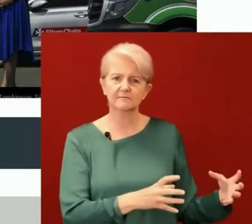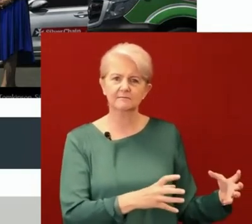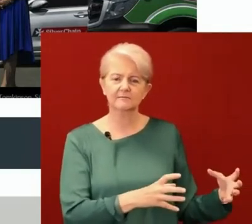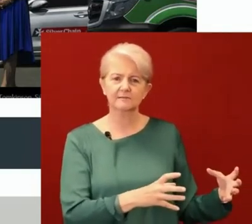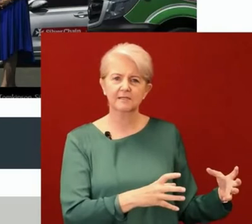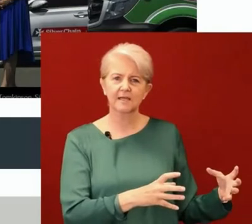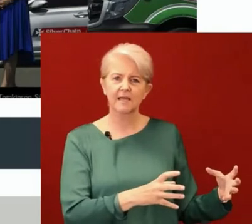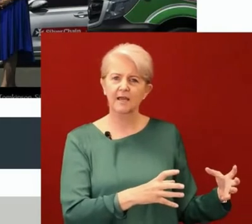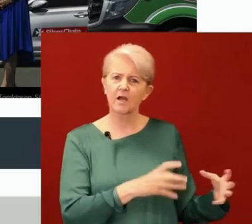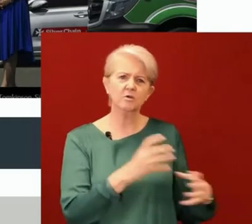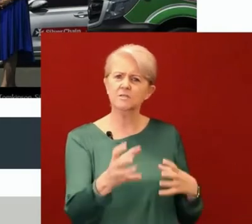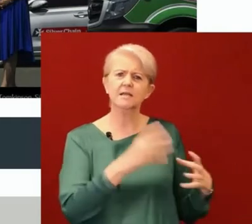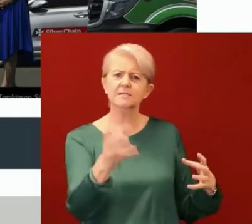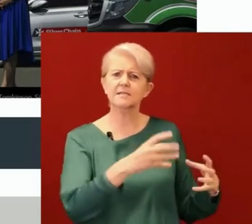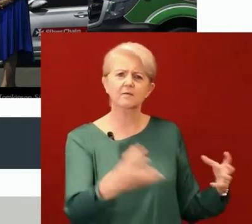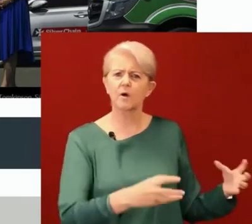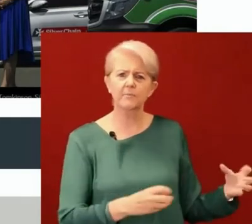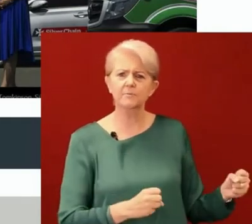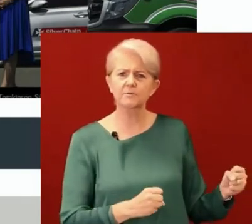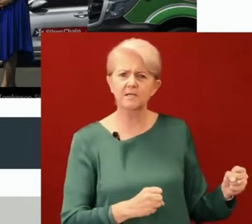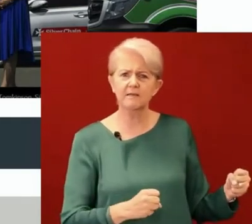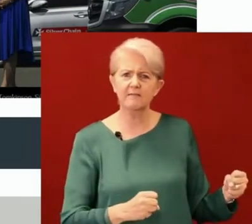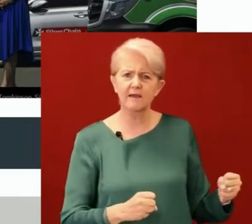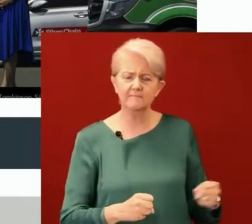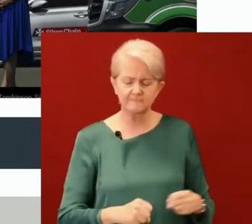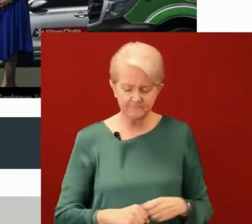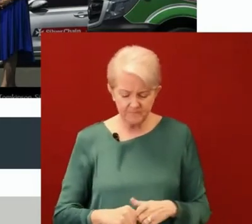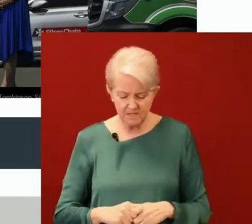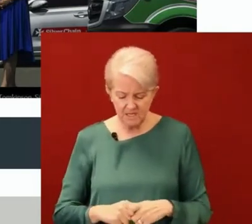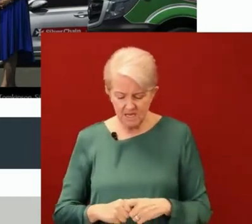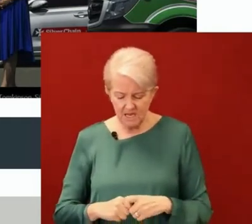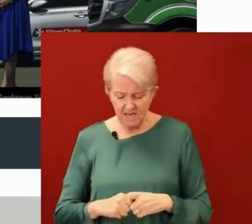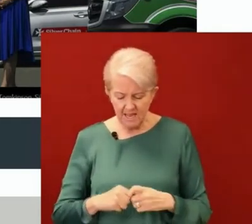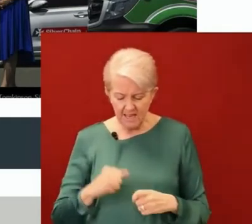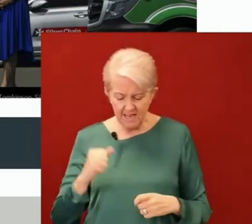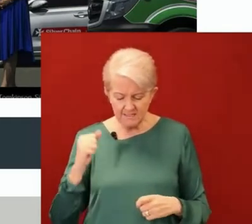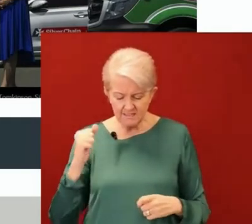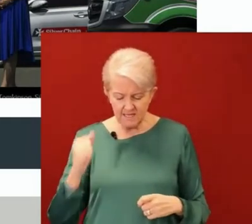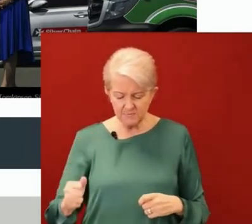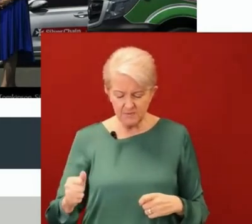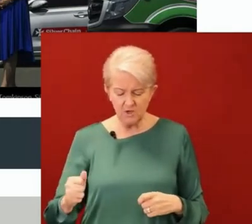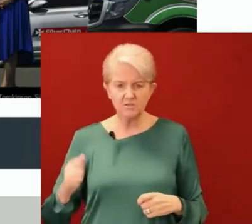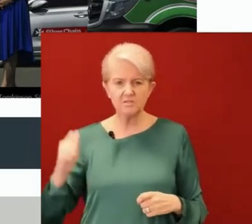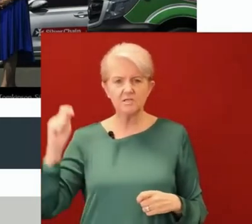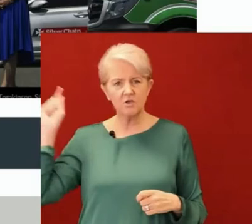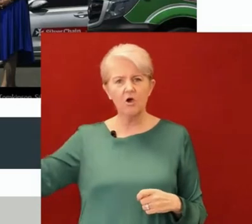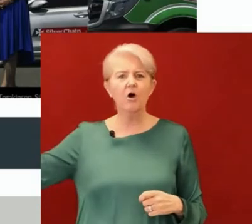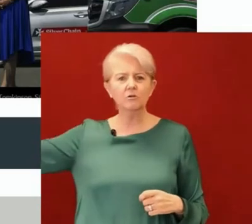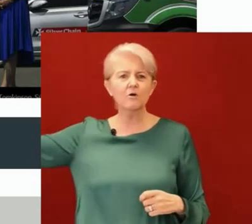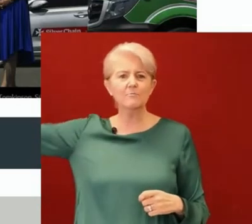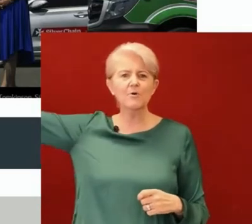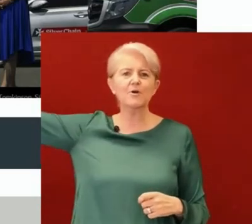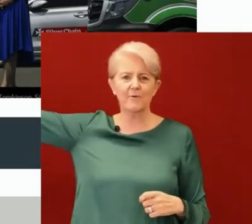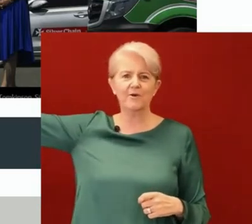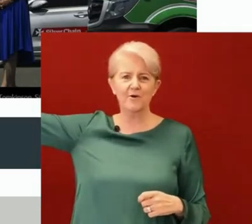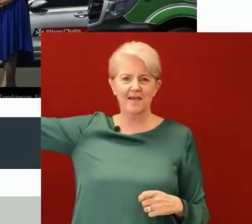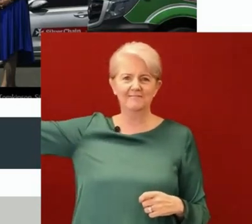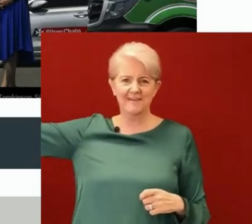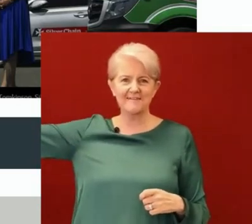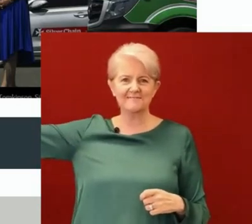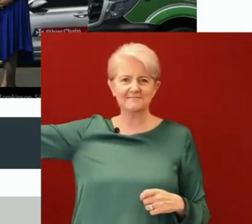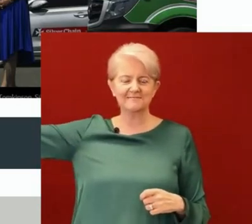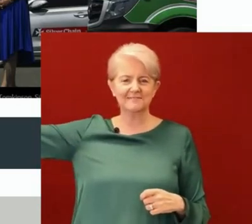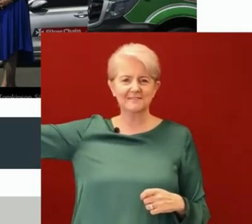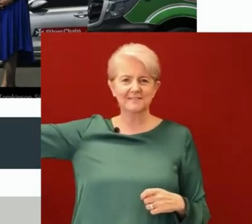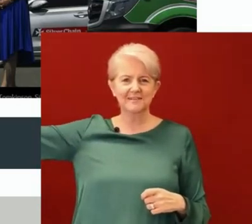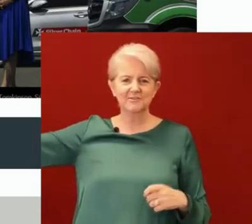thing. And I couldn't understand why people didn't get that. And that's because there's a whole lot more going on out